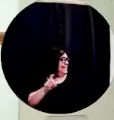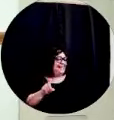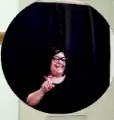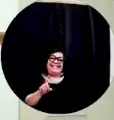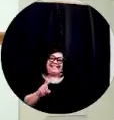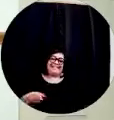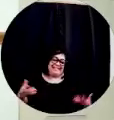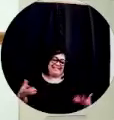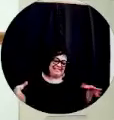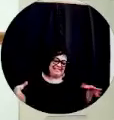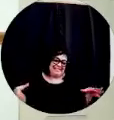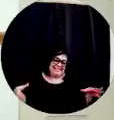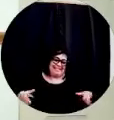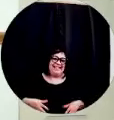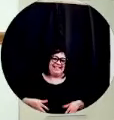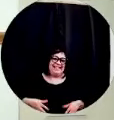me.